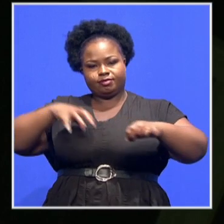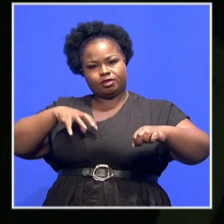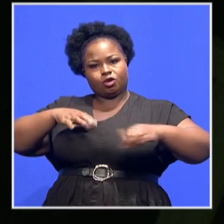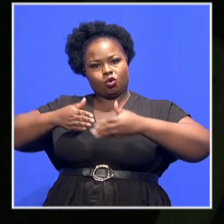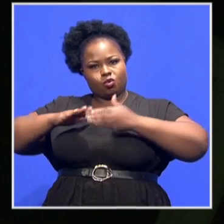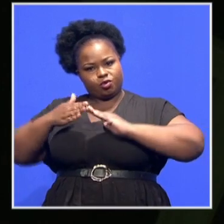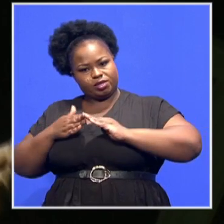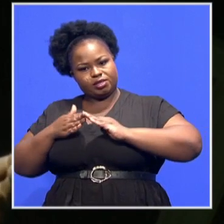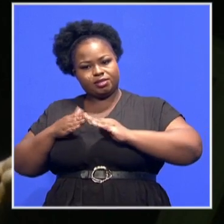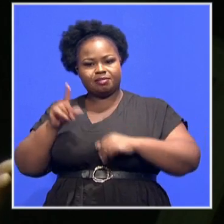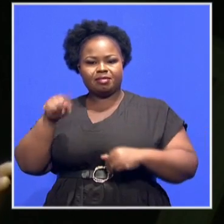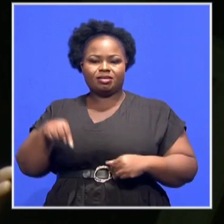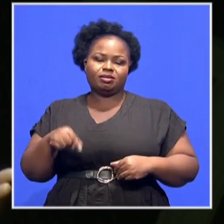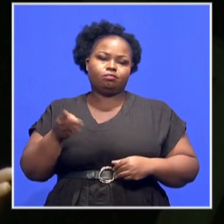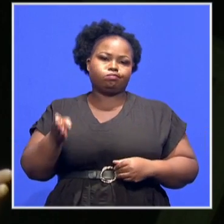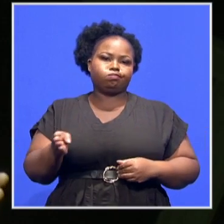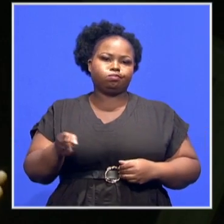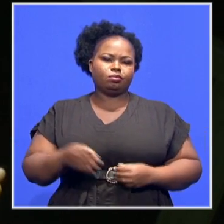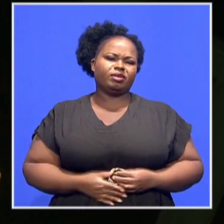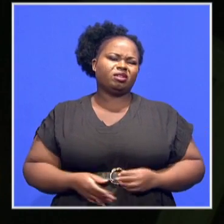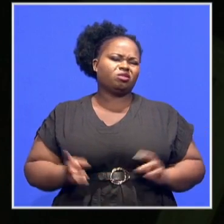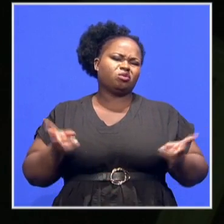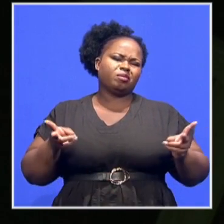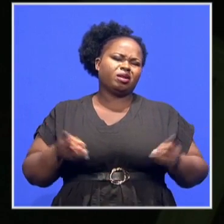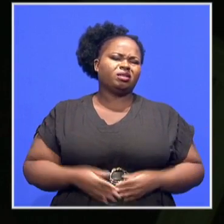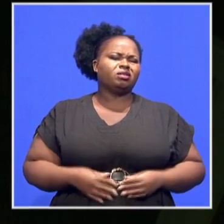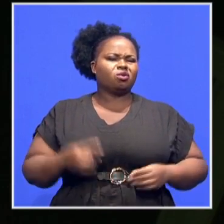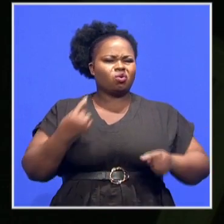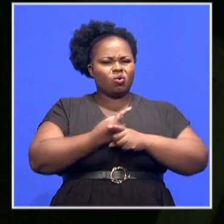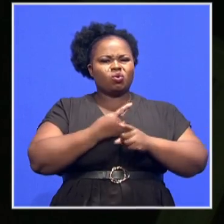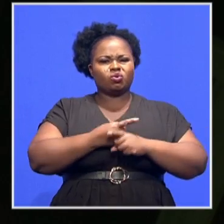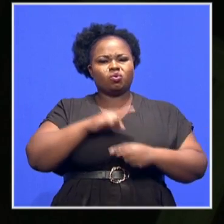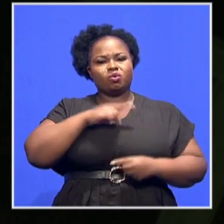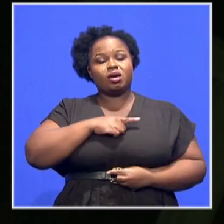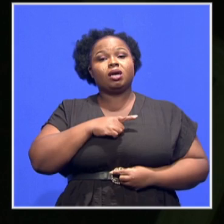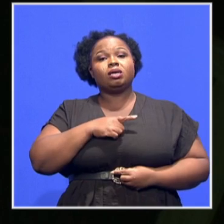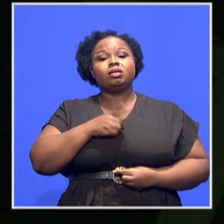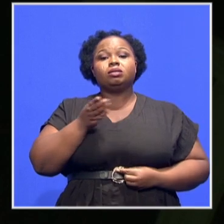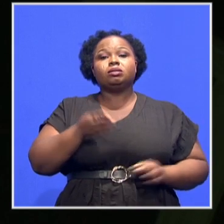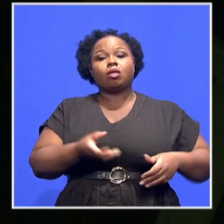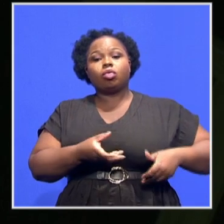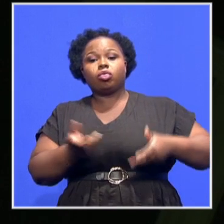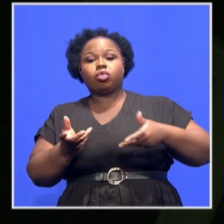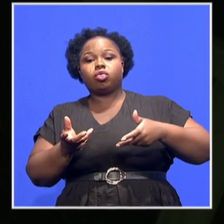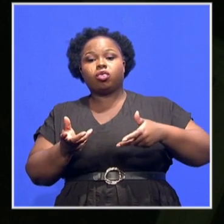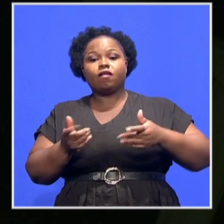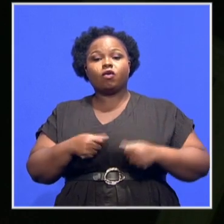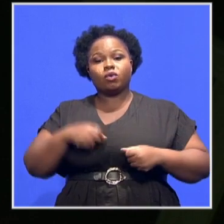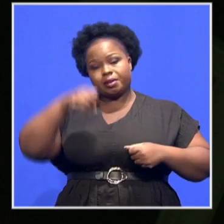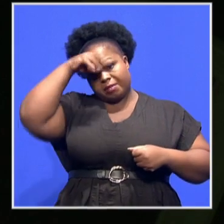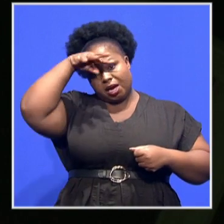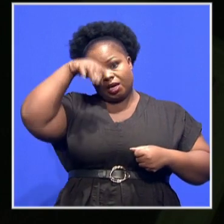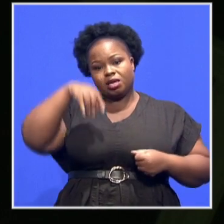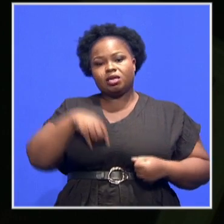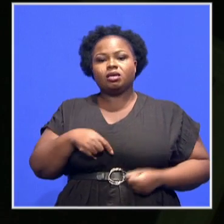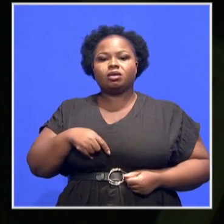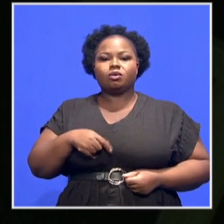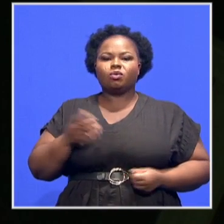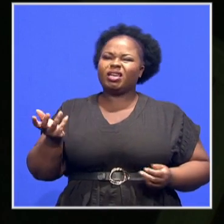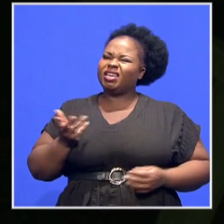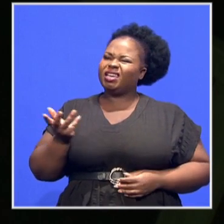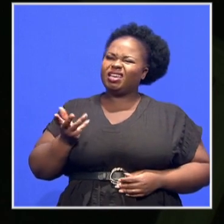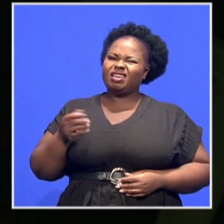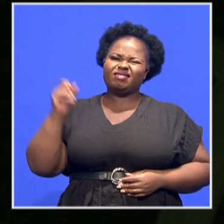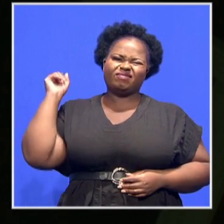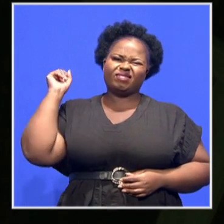there, and quite often these mining deposits are found right in deep jungle